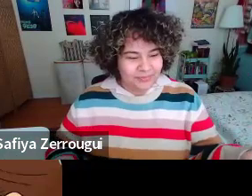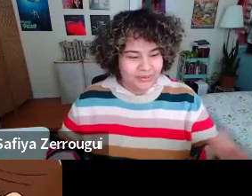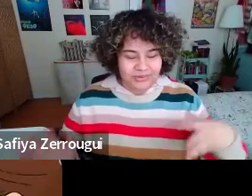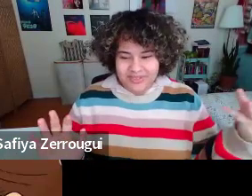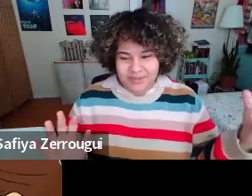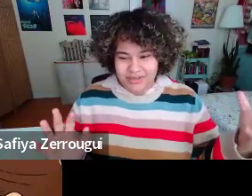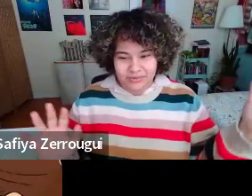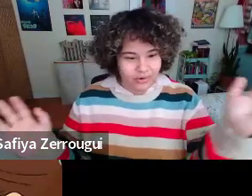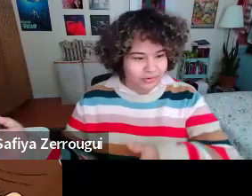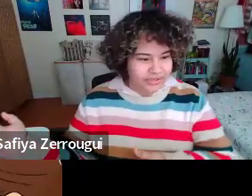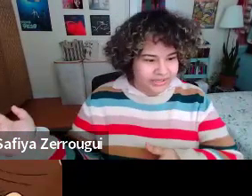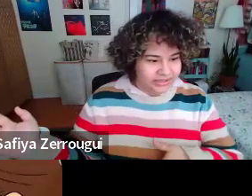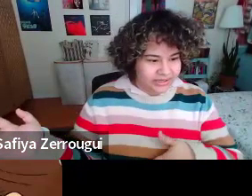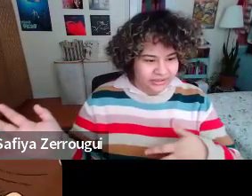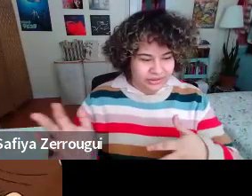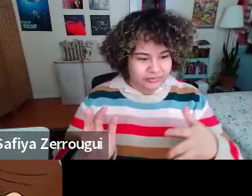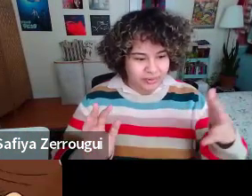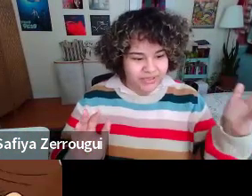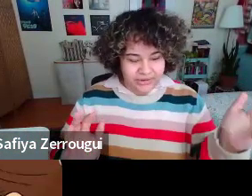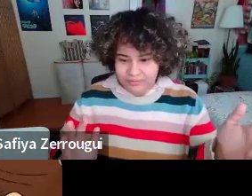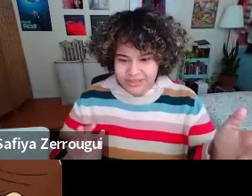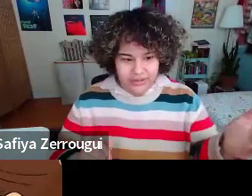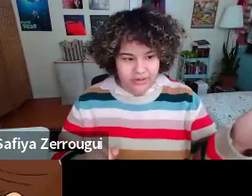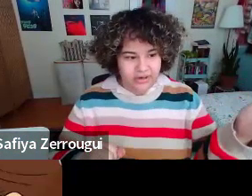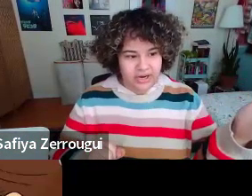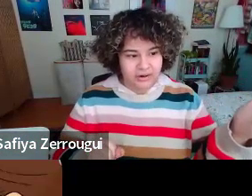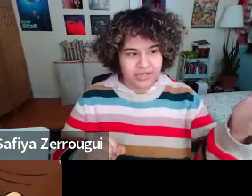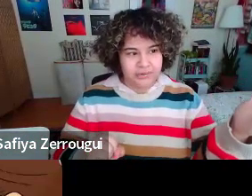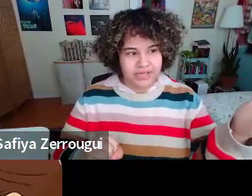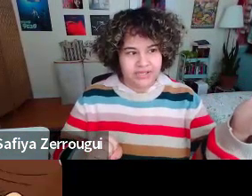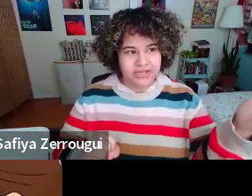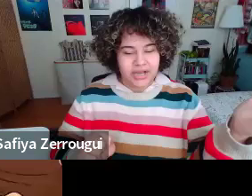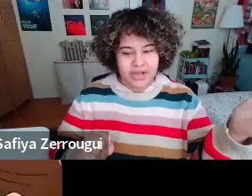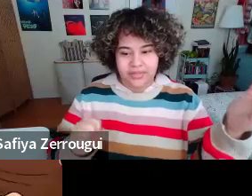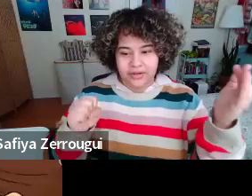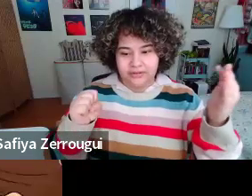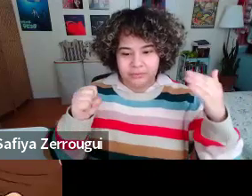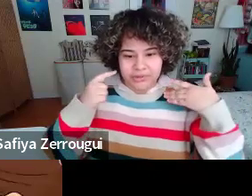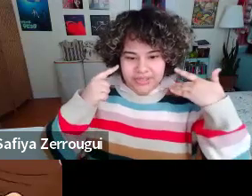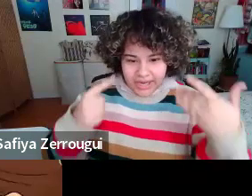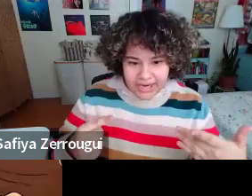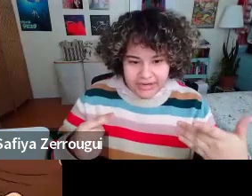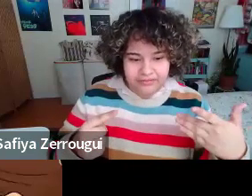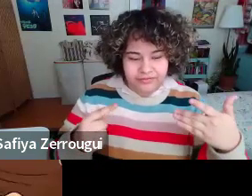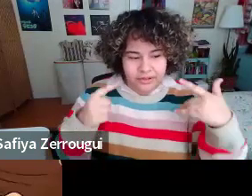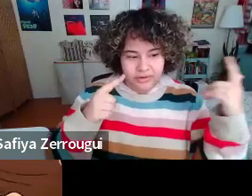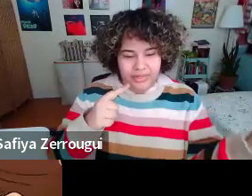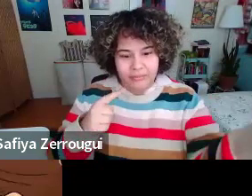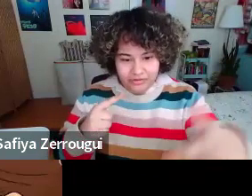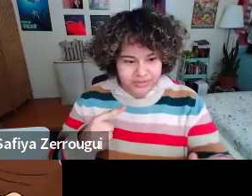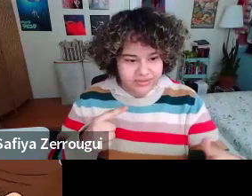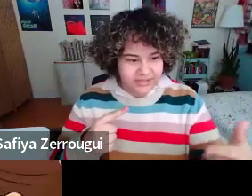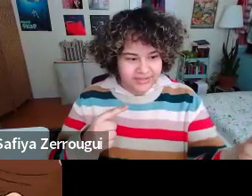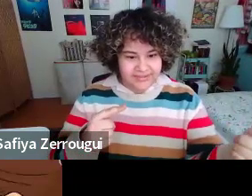the balloon is being thrown like, from player to player. How can I make the reader's eye follow